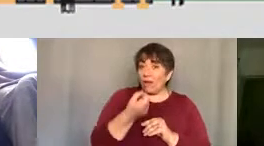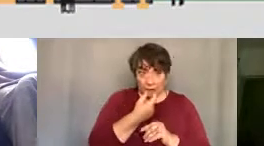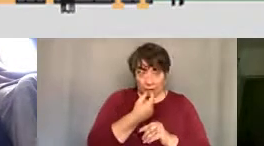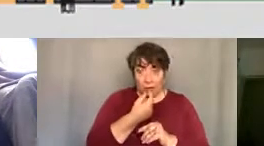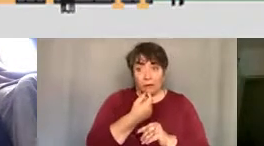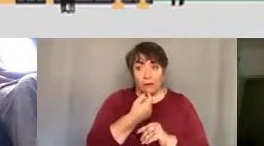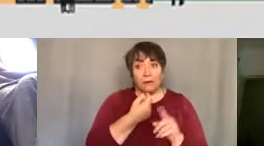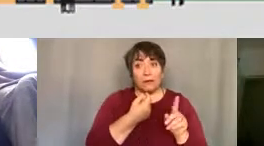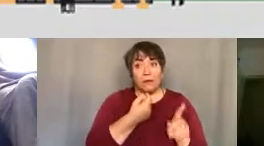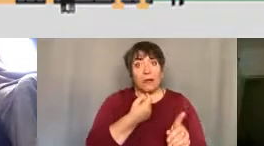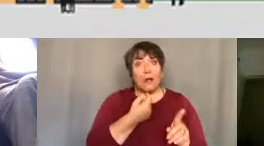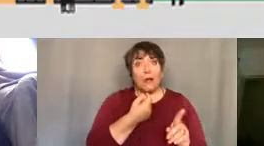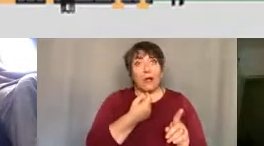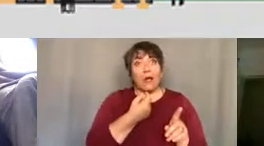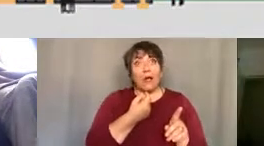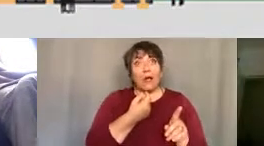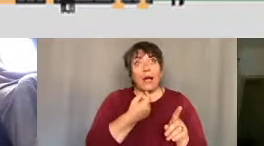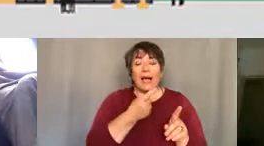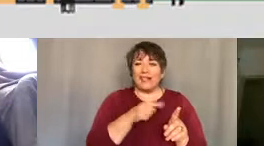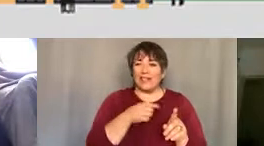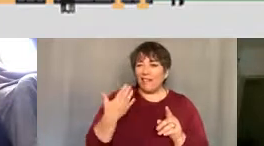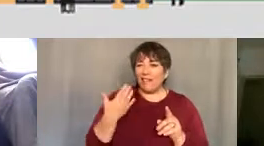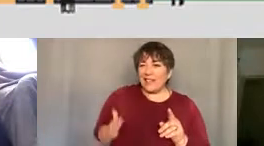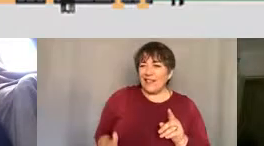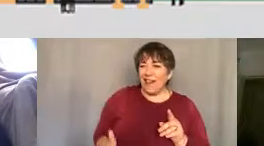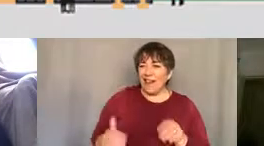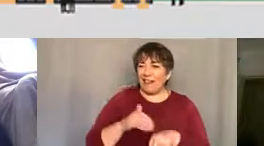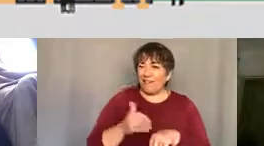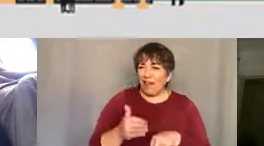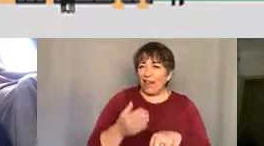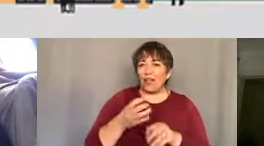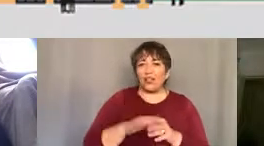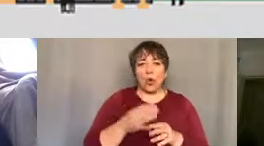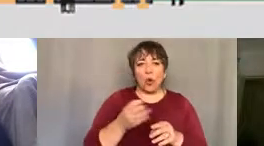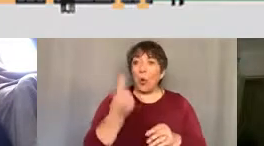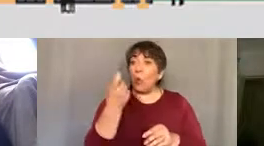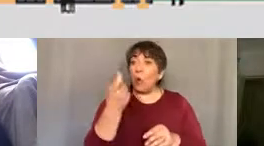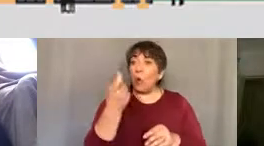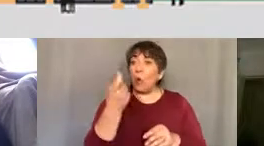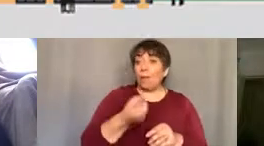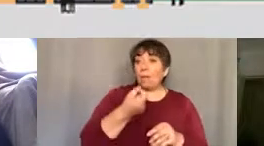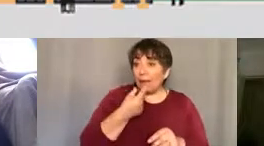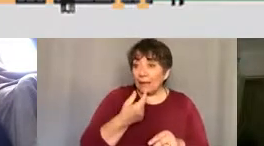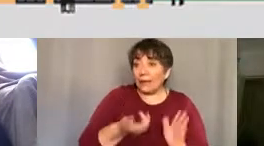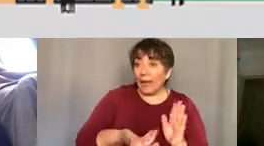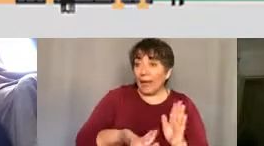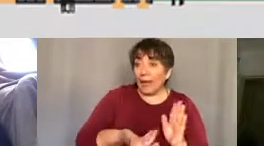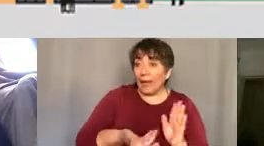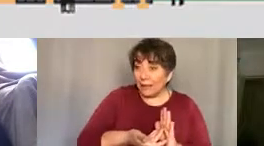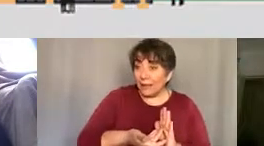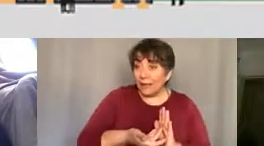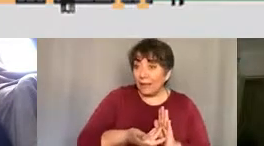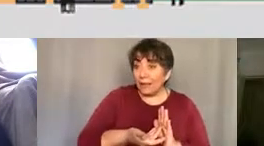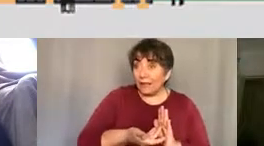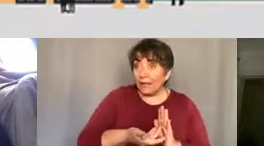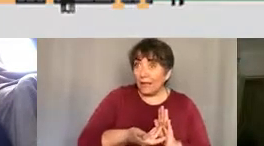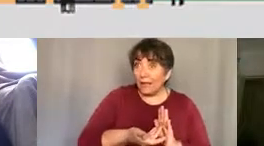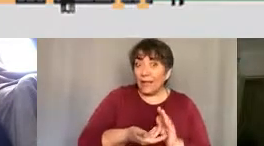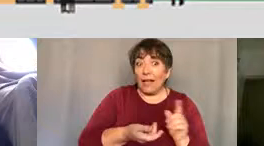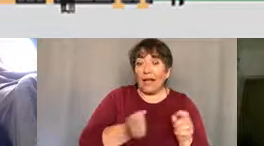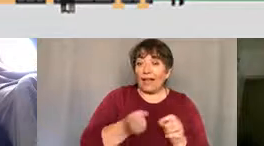else added in, and then they might stop the first medicine, but the second medicine that was started for a side effect might still be left on